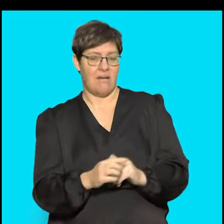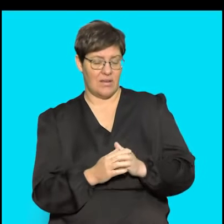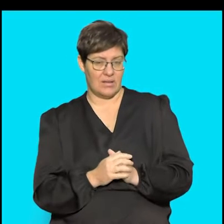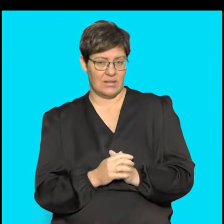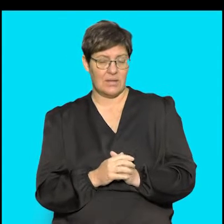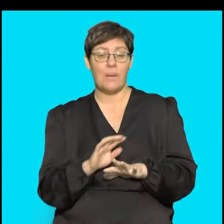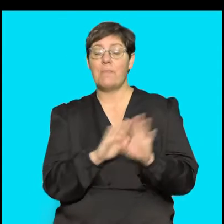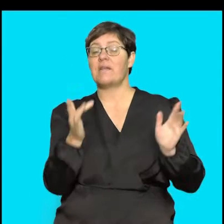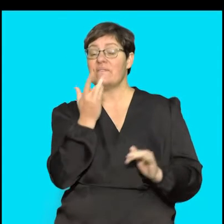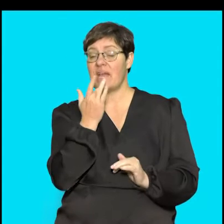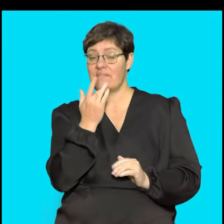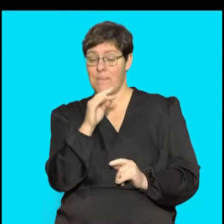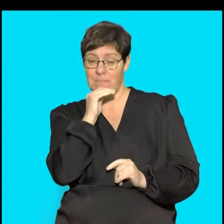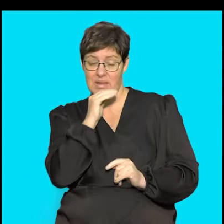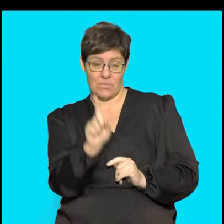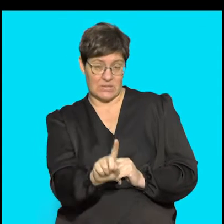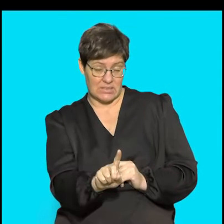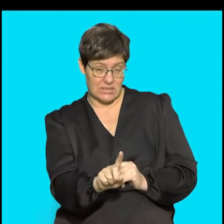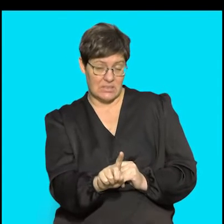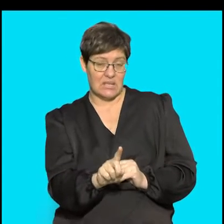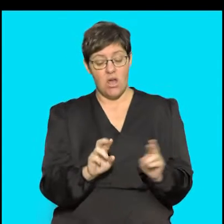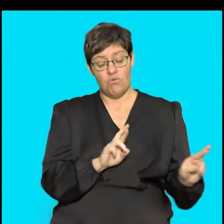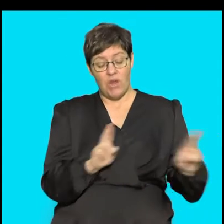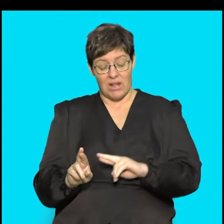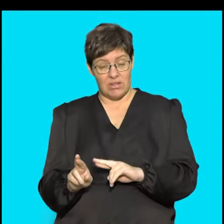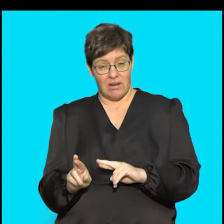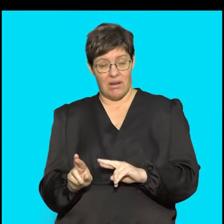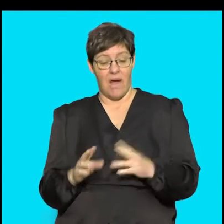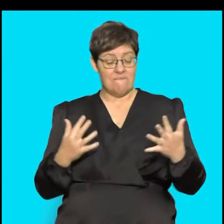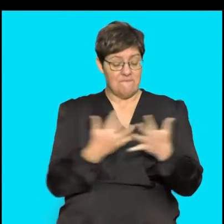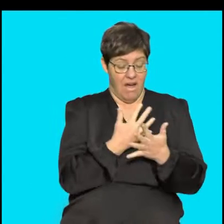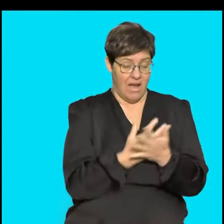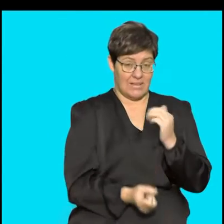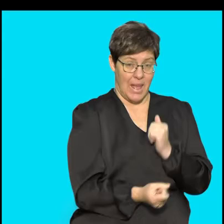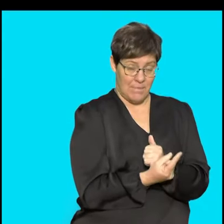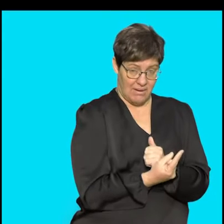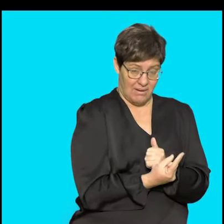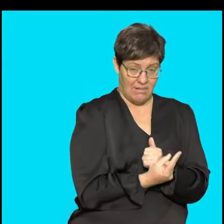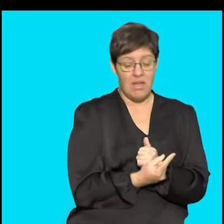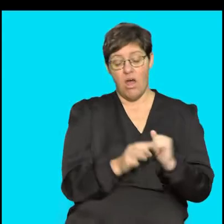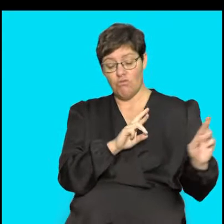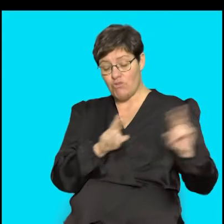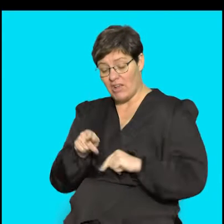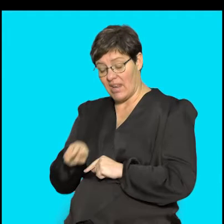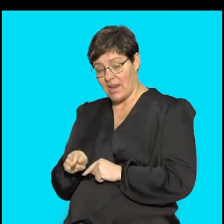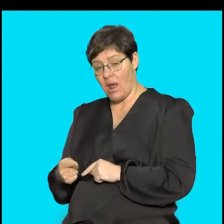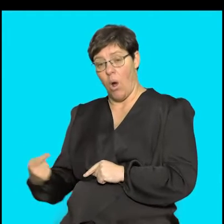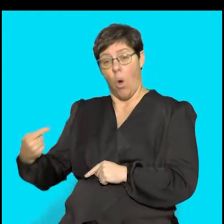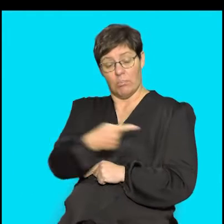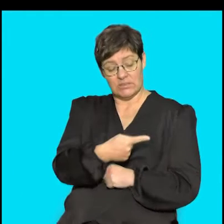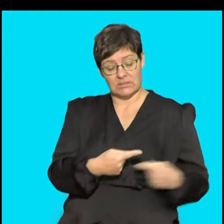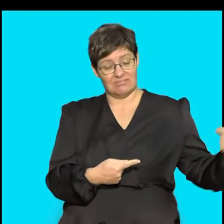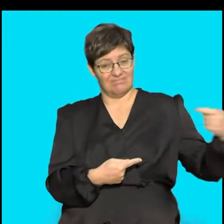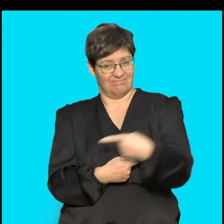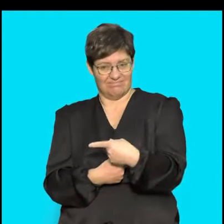earlier. But favored means that the reaction happens faster than the reaction in